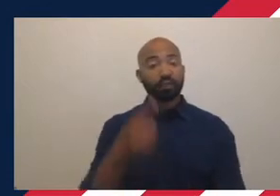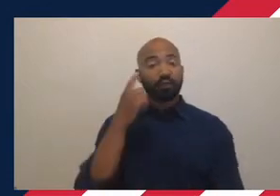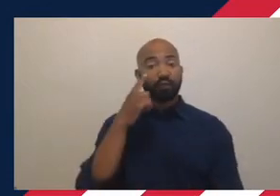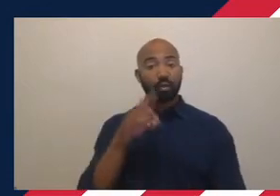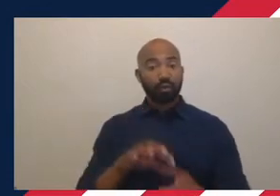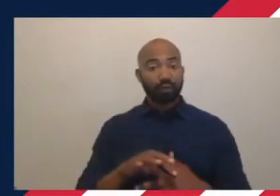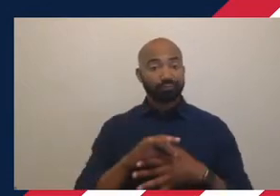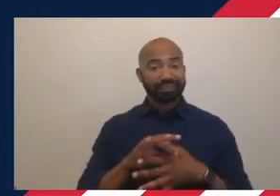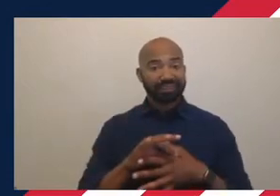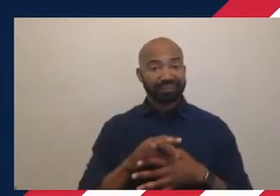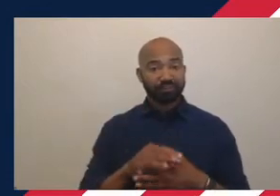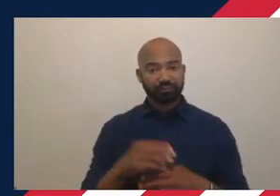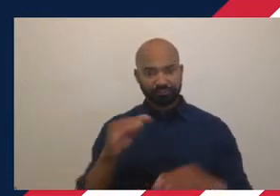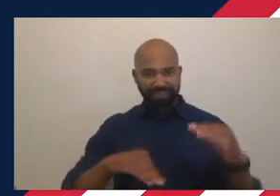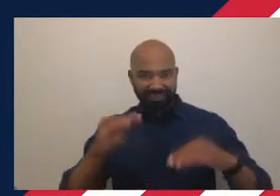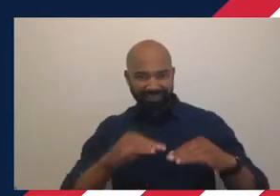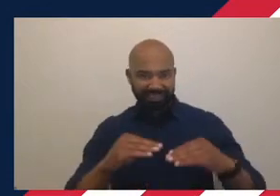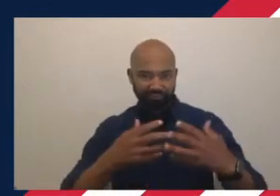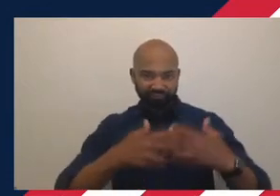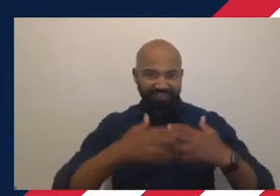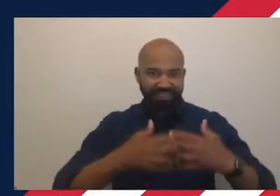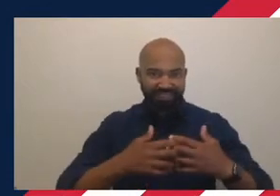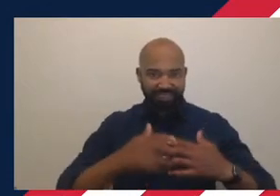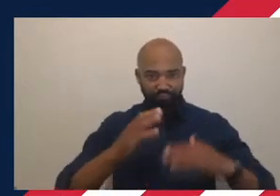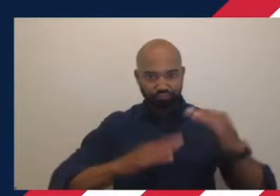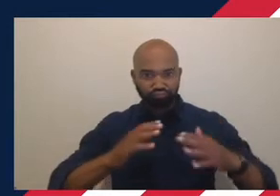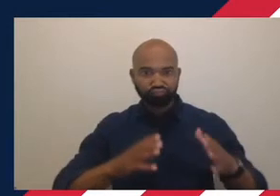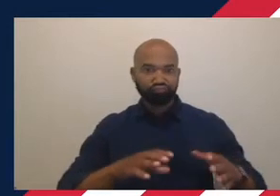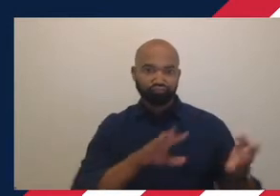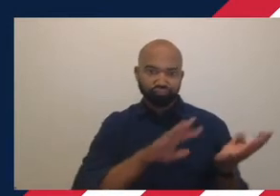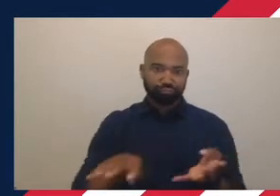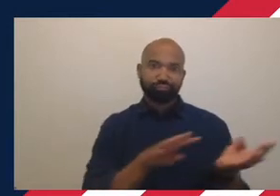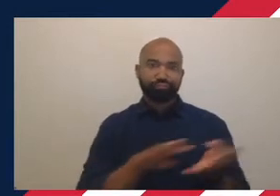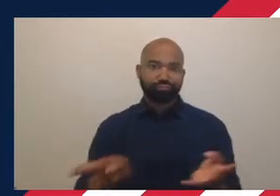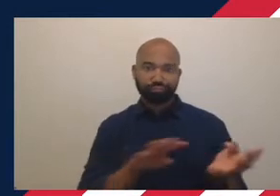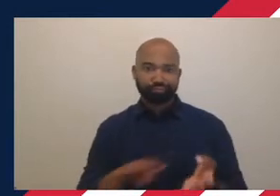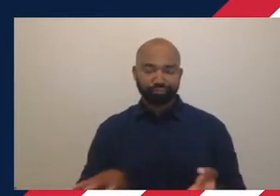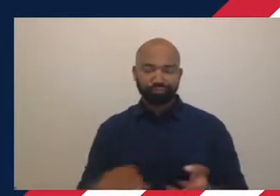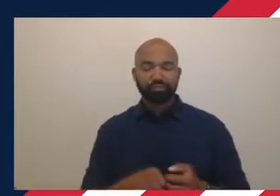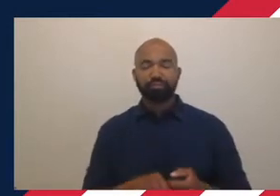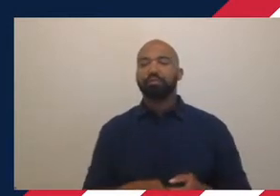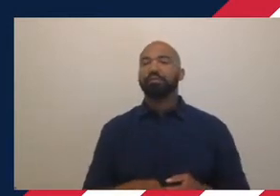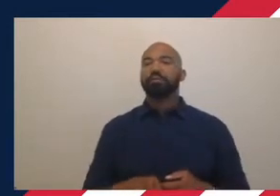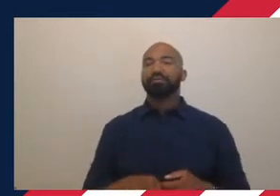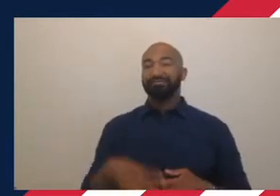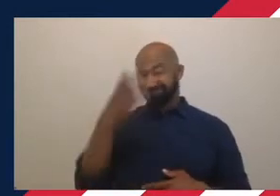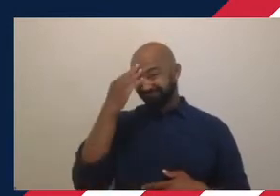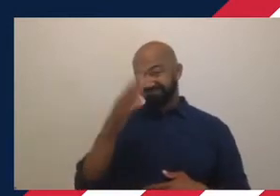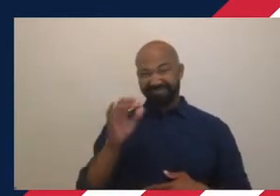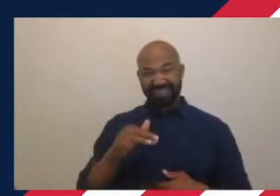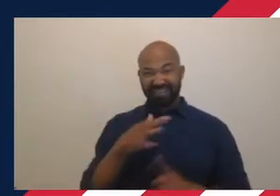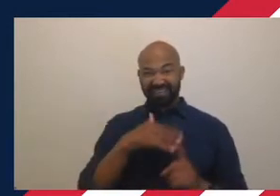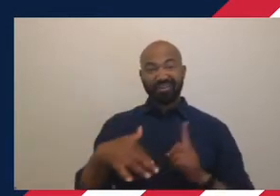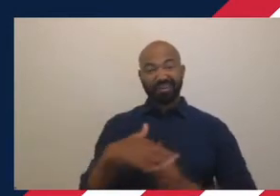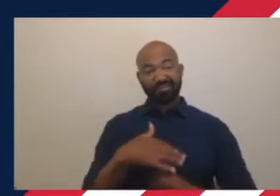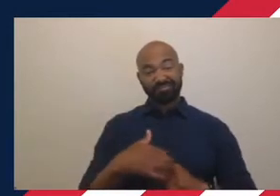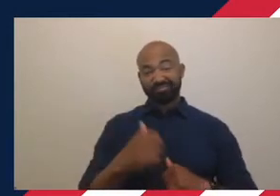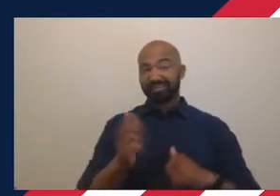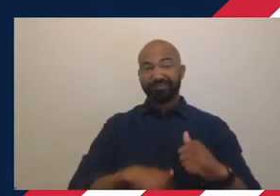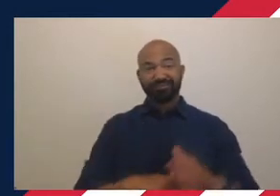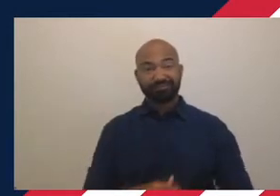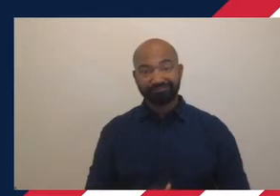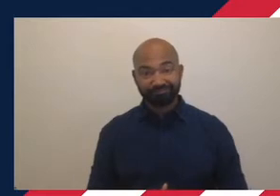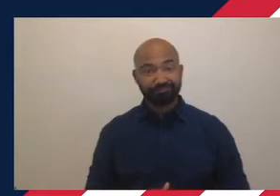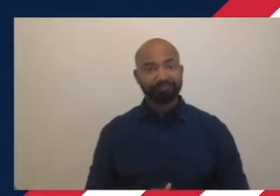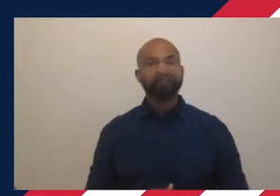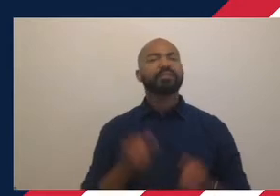go, there's so many things that are very difficult for the workers that people I don't think really